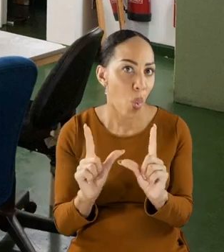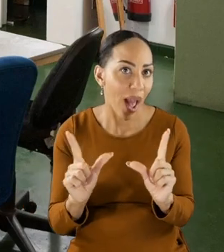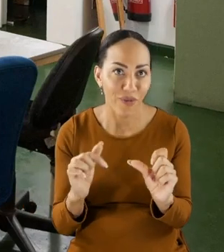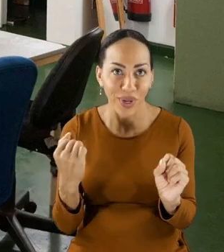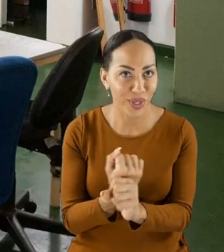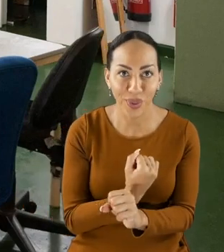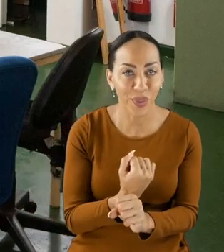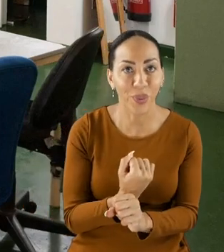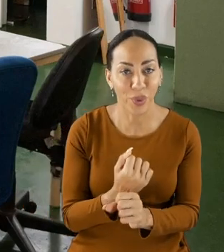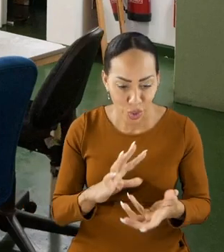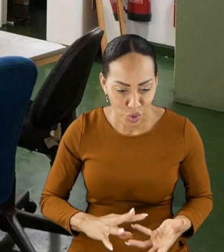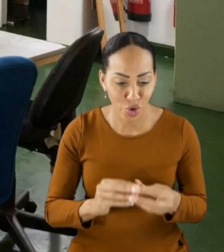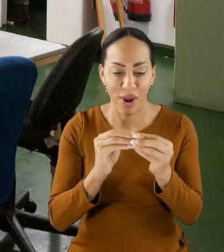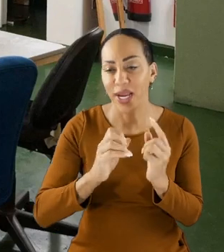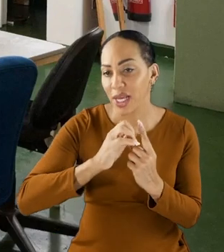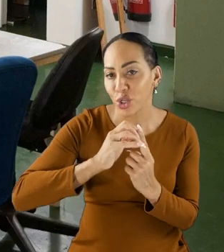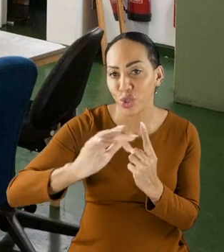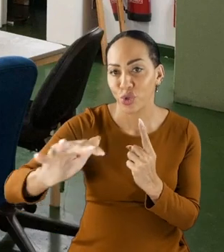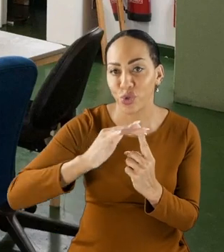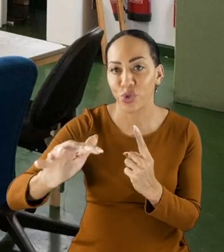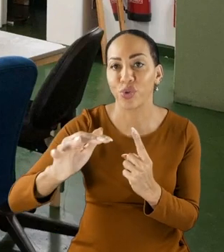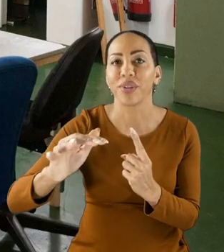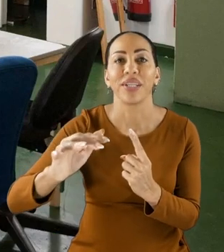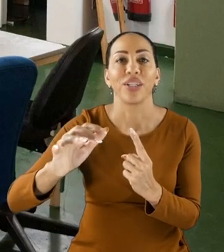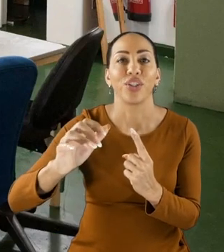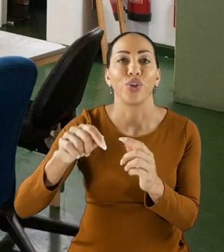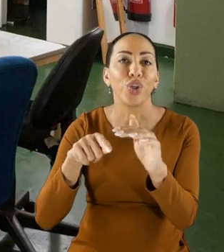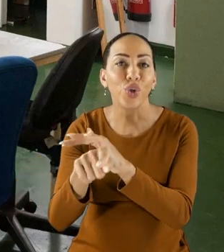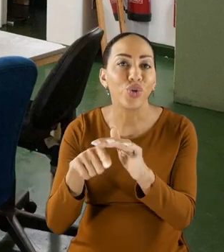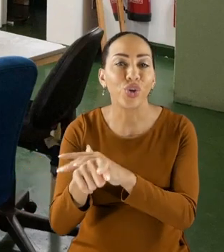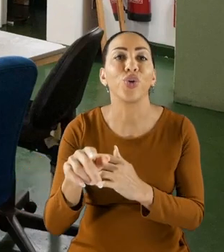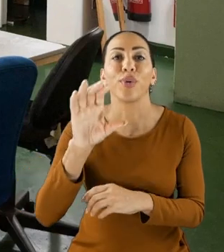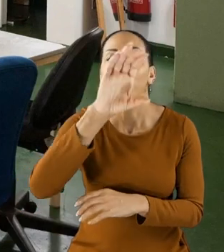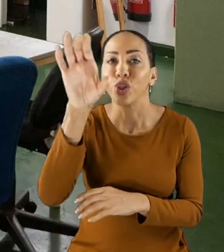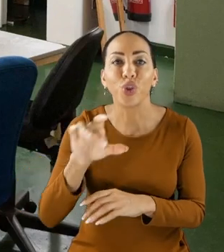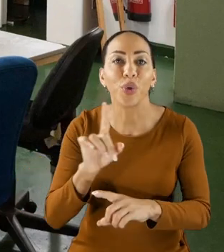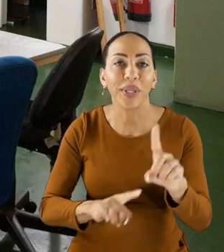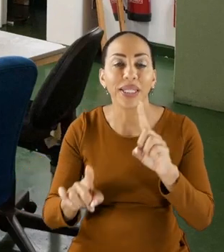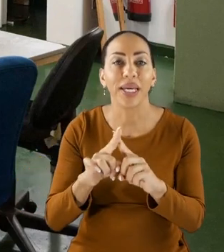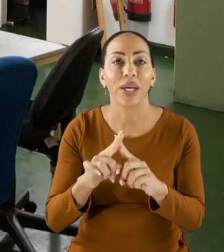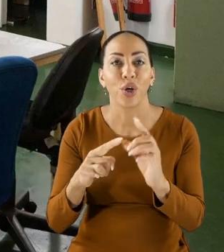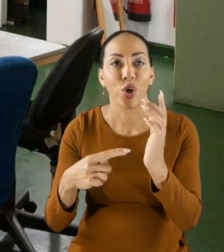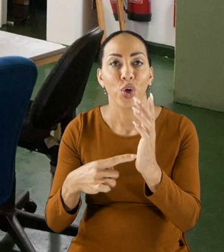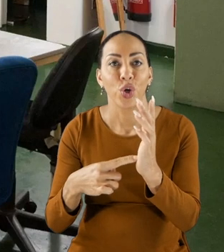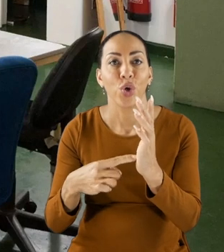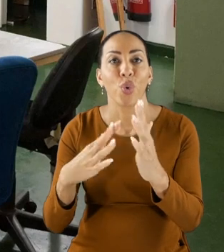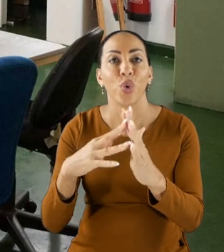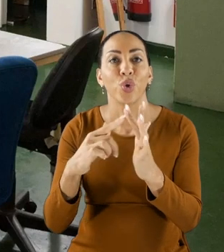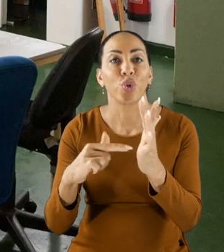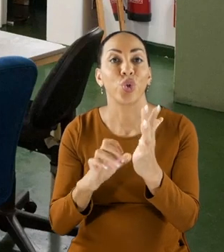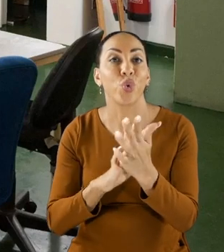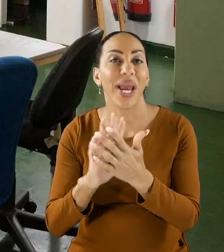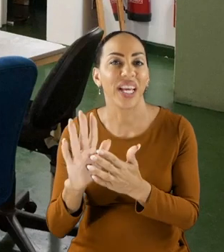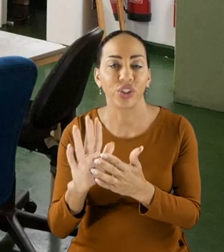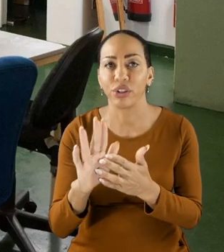of streaming this out, whatever we do, we can stream out to YouTube, into Zoom meetings, onto Twitch,